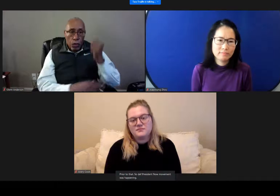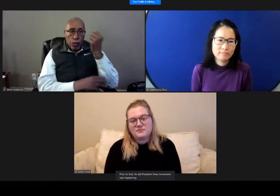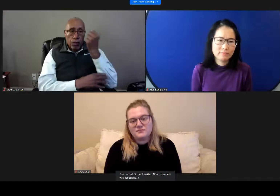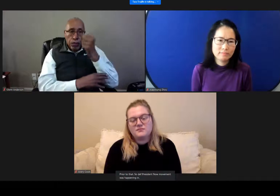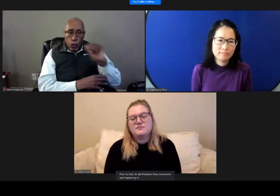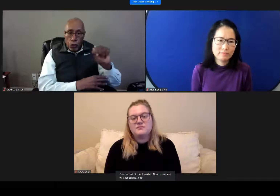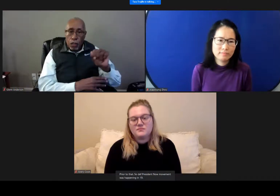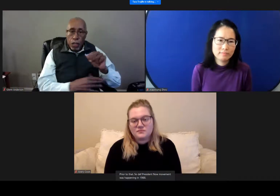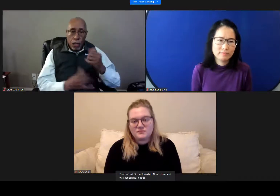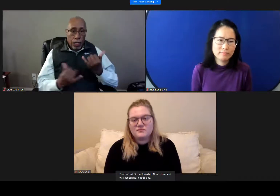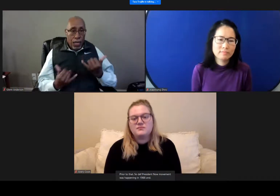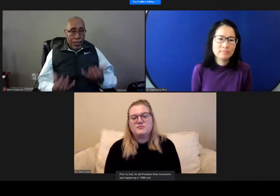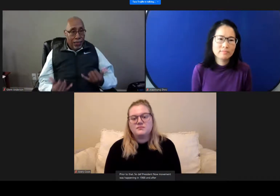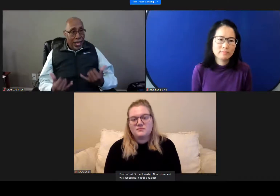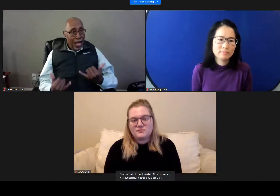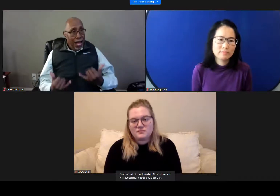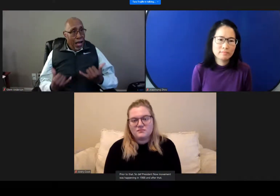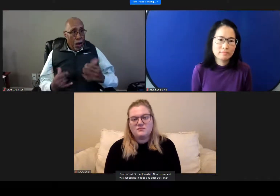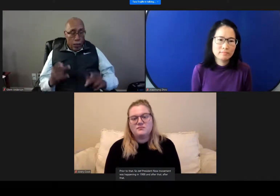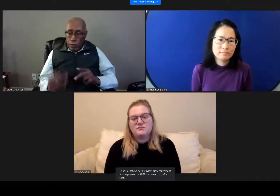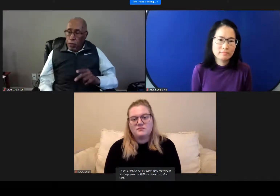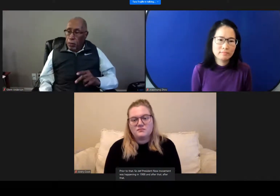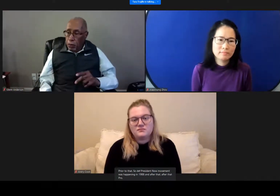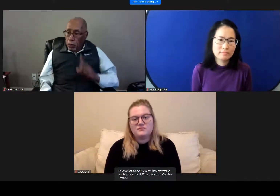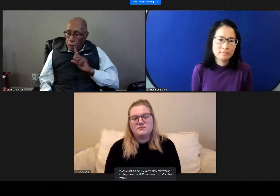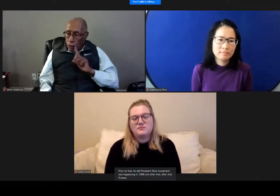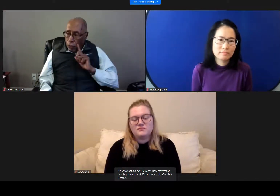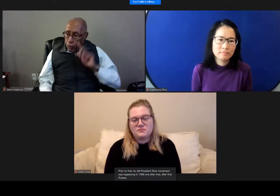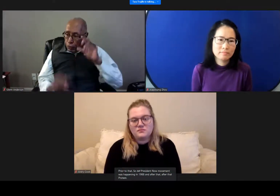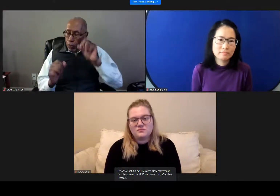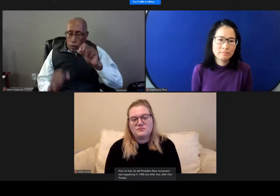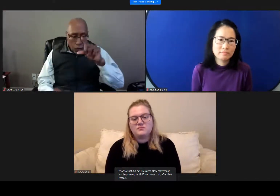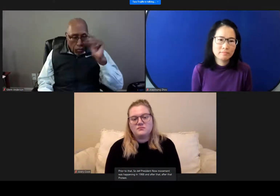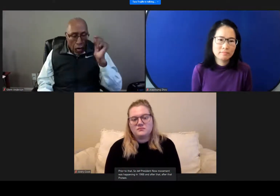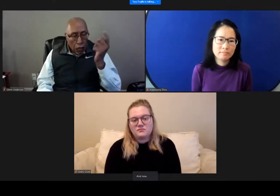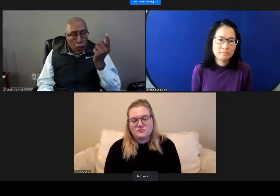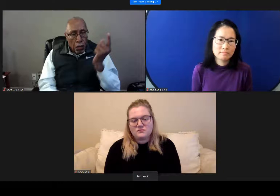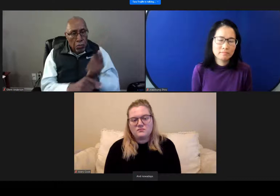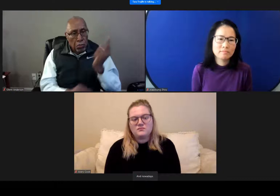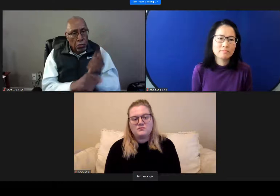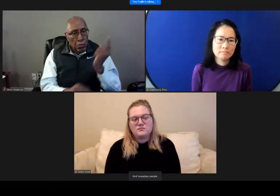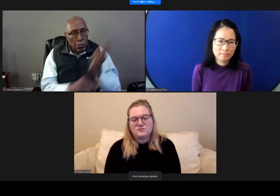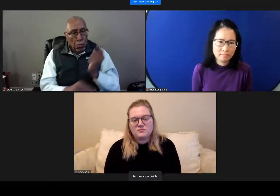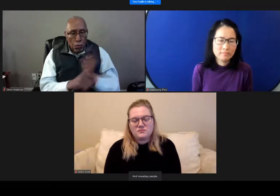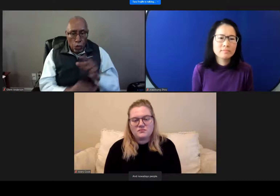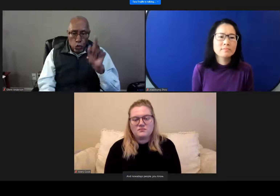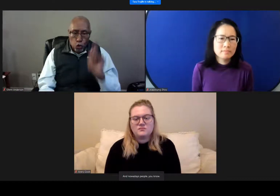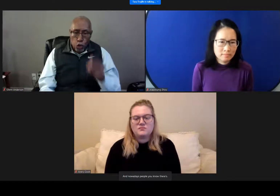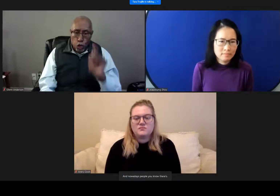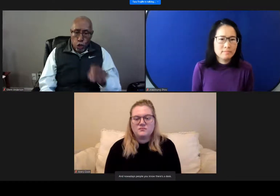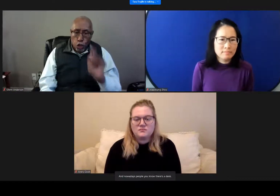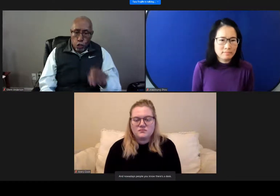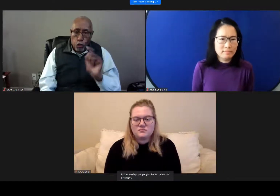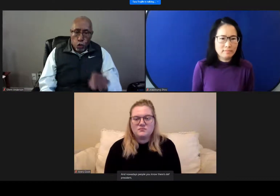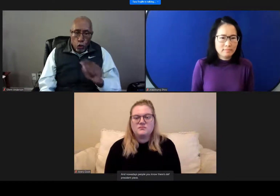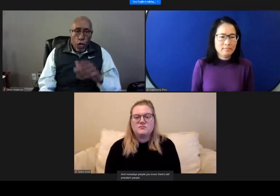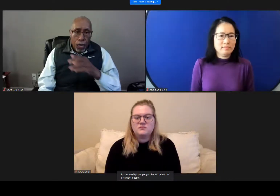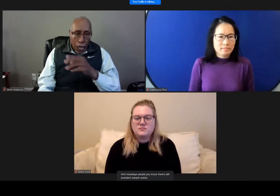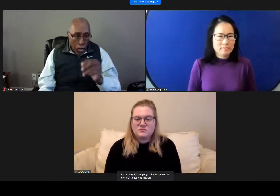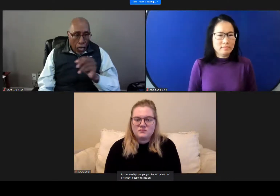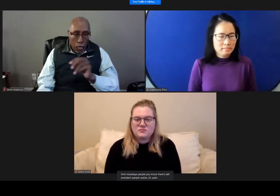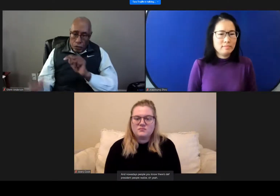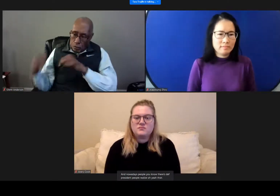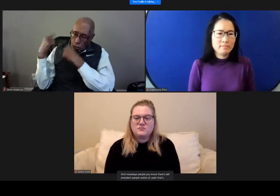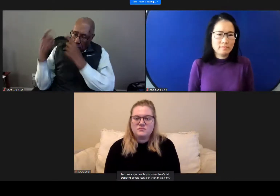in 1988. And after that protest, and nowadays people, there's a deaf president, people realize, oh